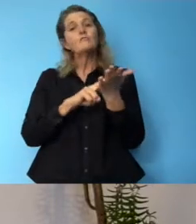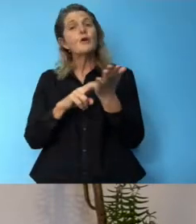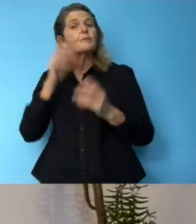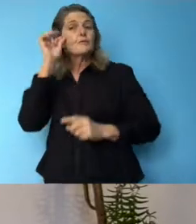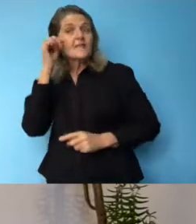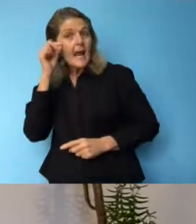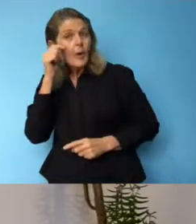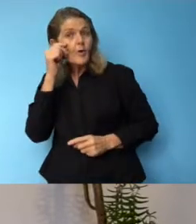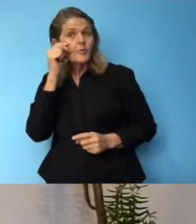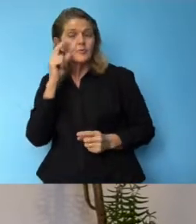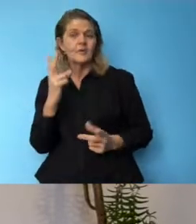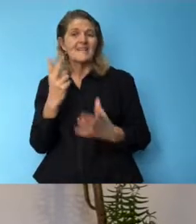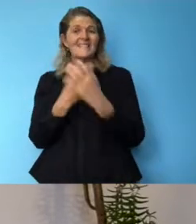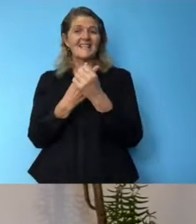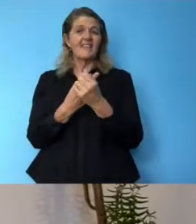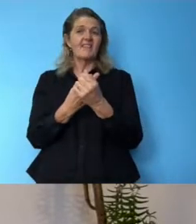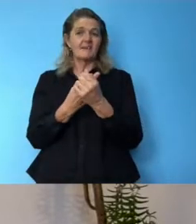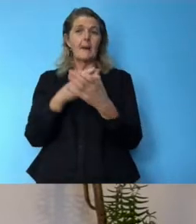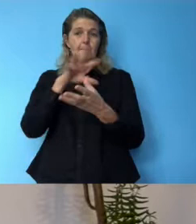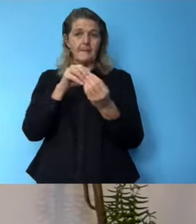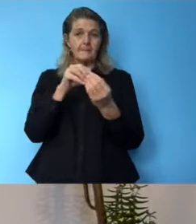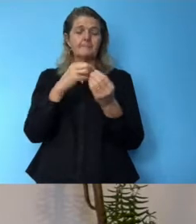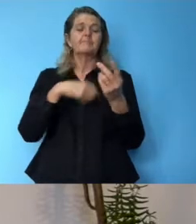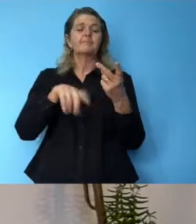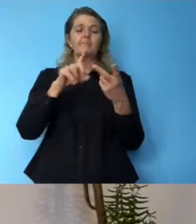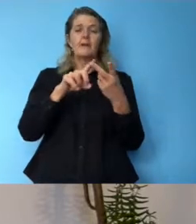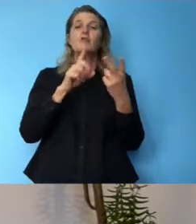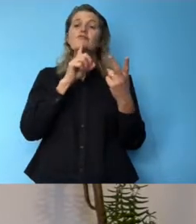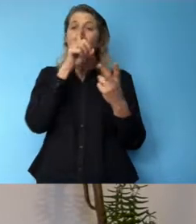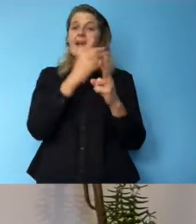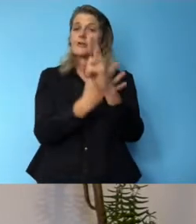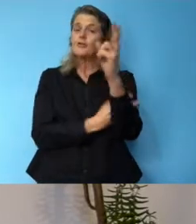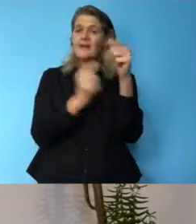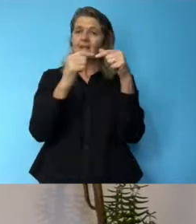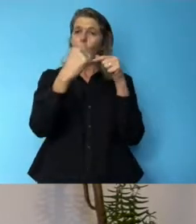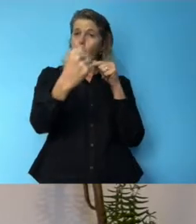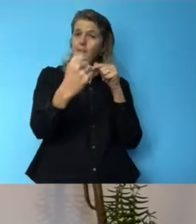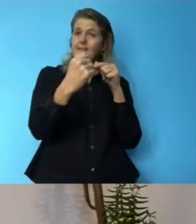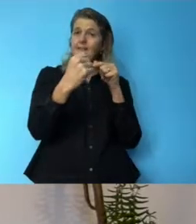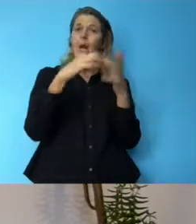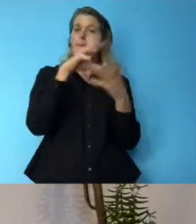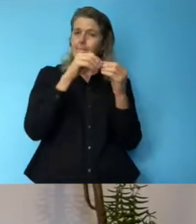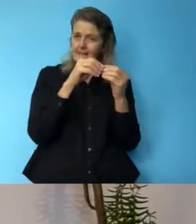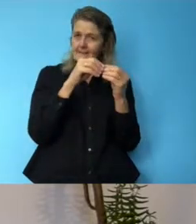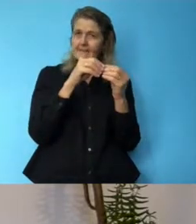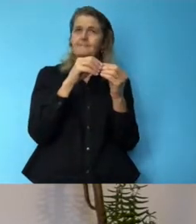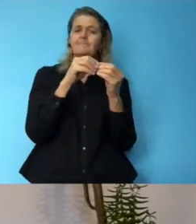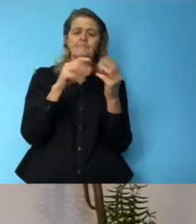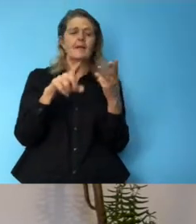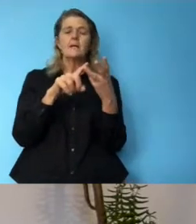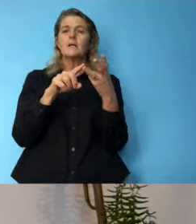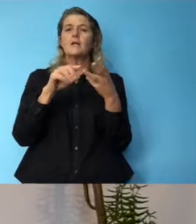means that they work really nice together in paintings. Red and green are opposite complementary colours,